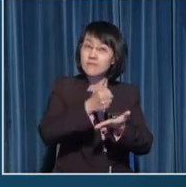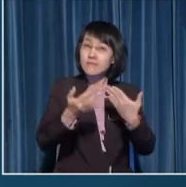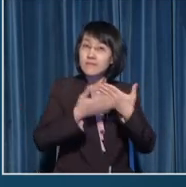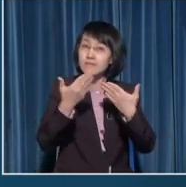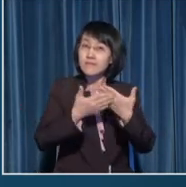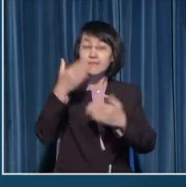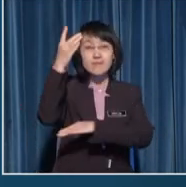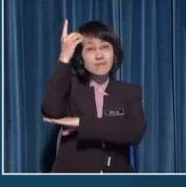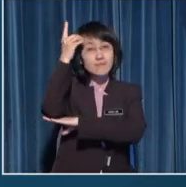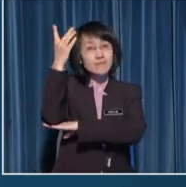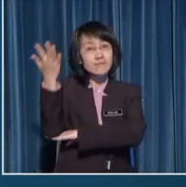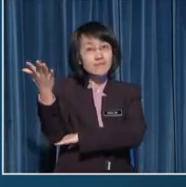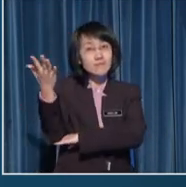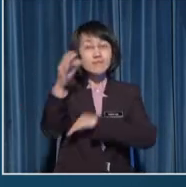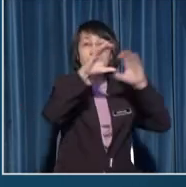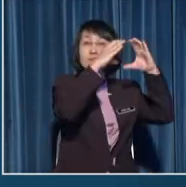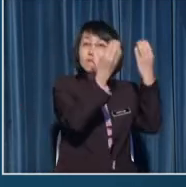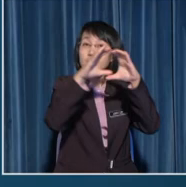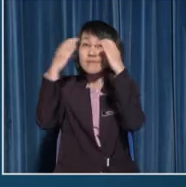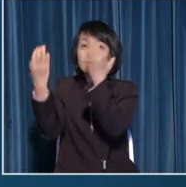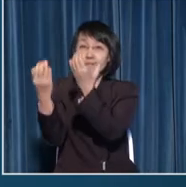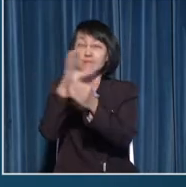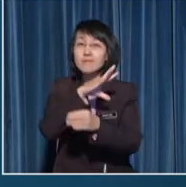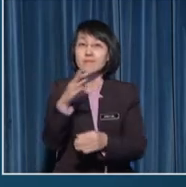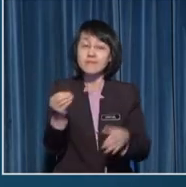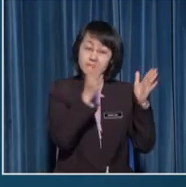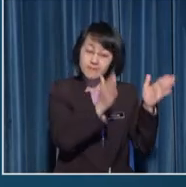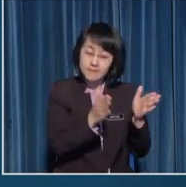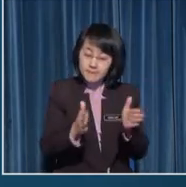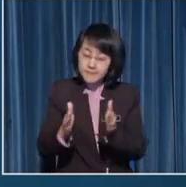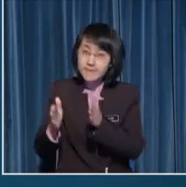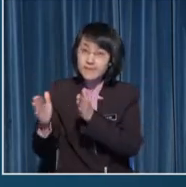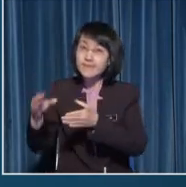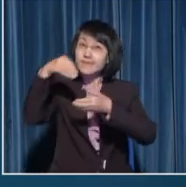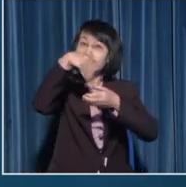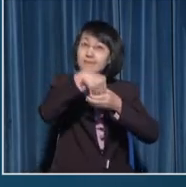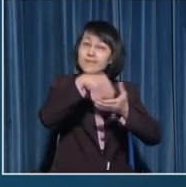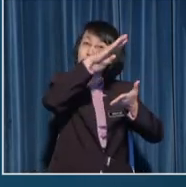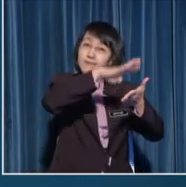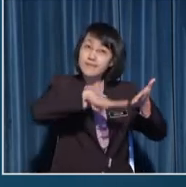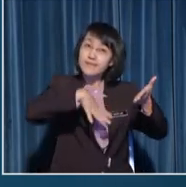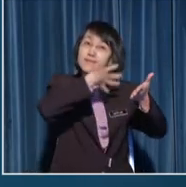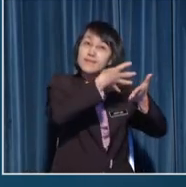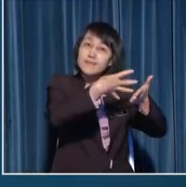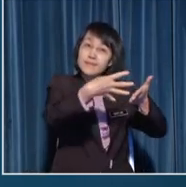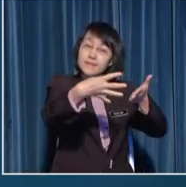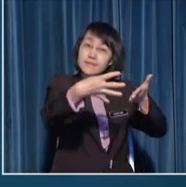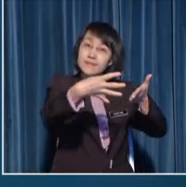data, classify, and sort it in a table.